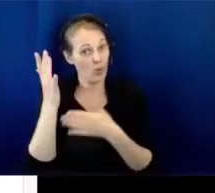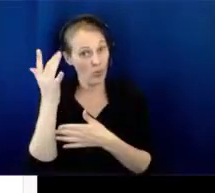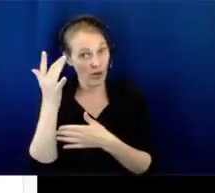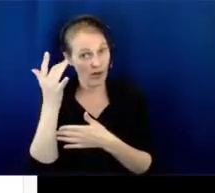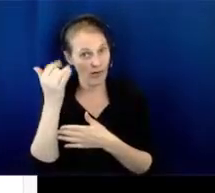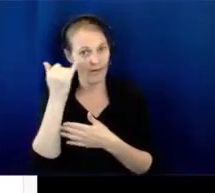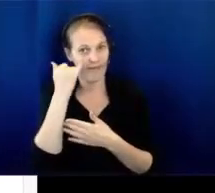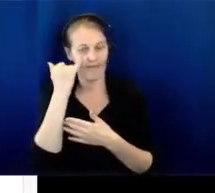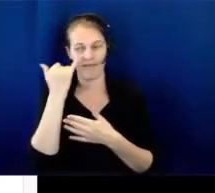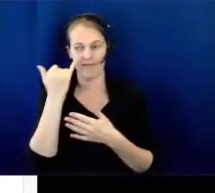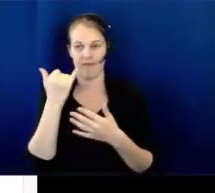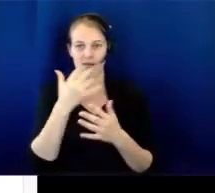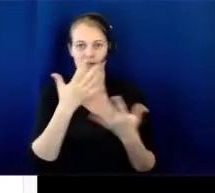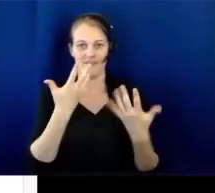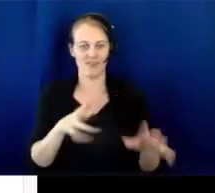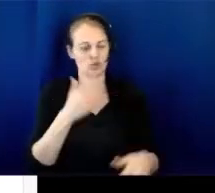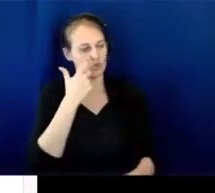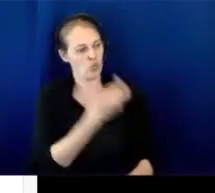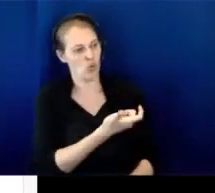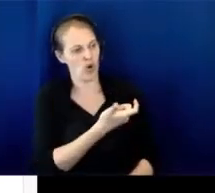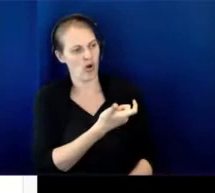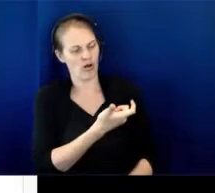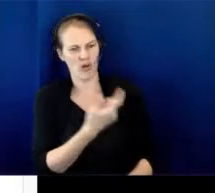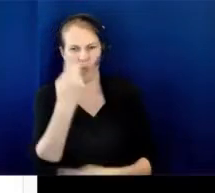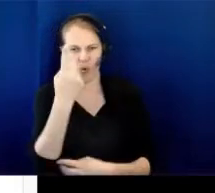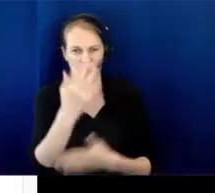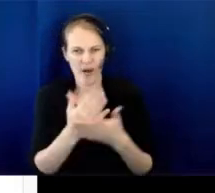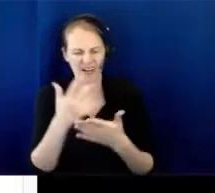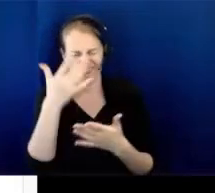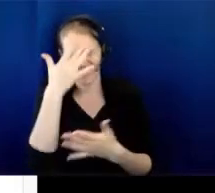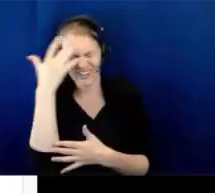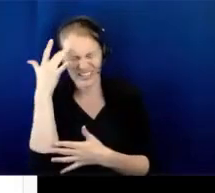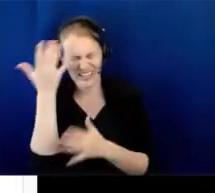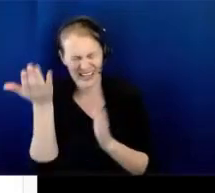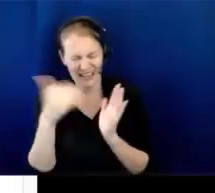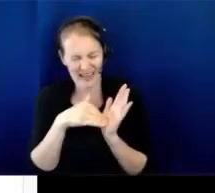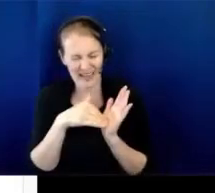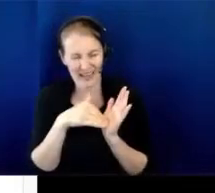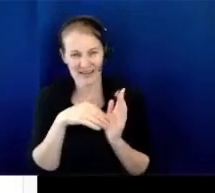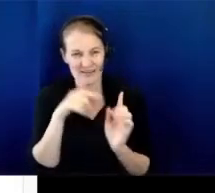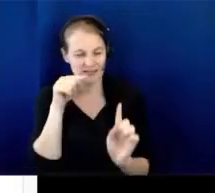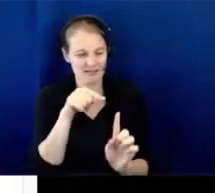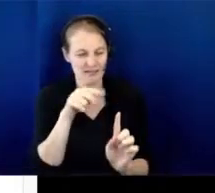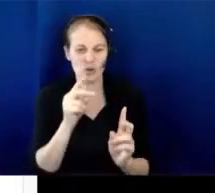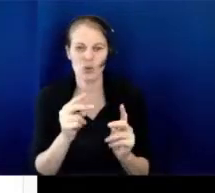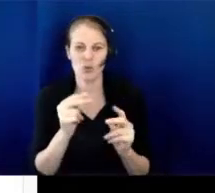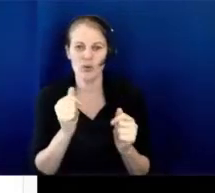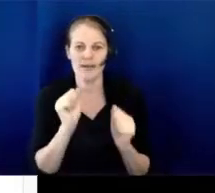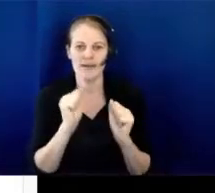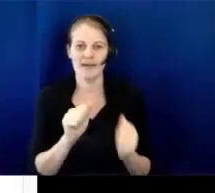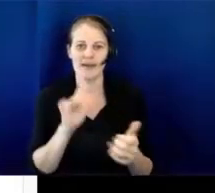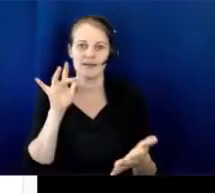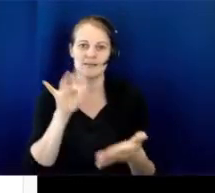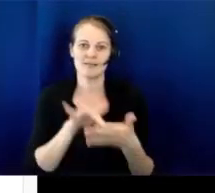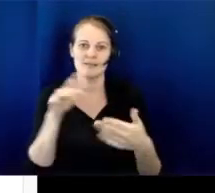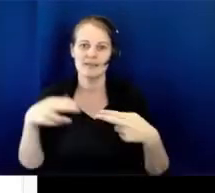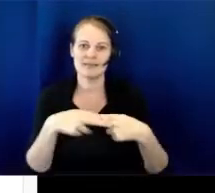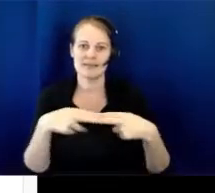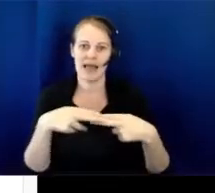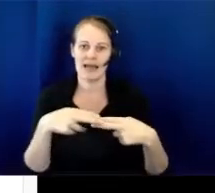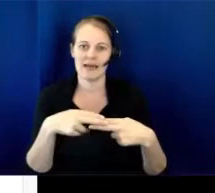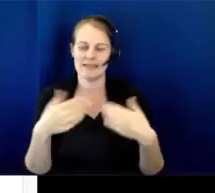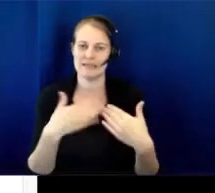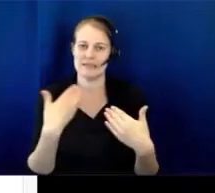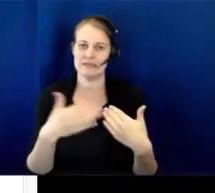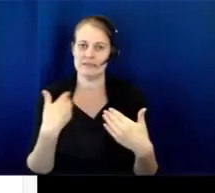want to say, oh, I forgot that one piece of information. They can quickly jump to that slide. So it's an